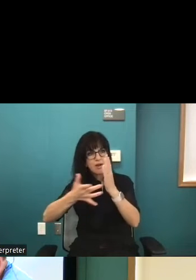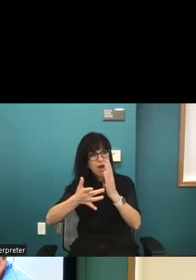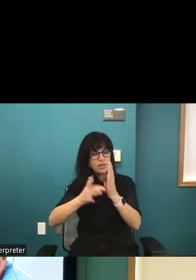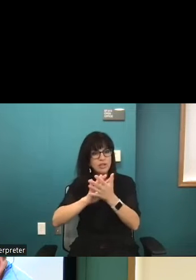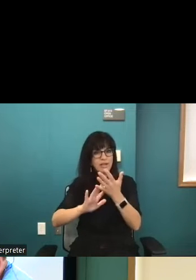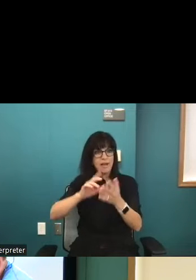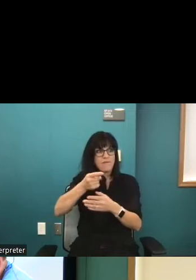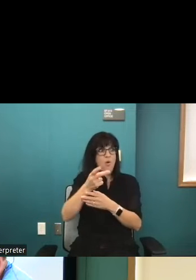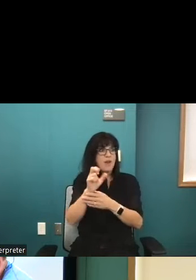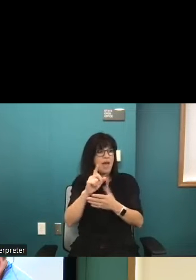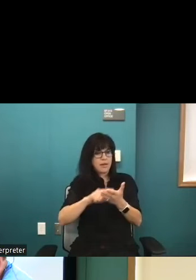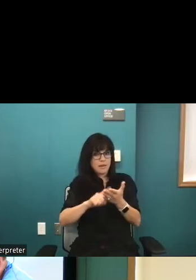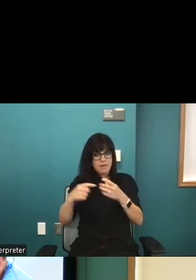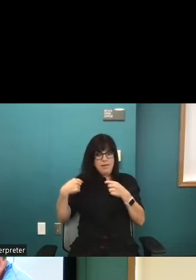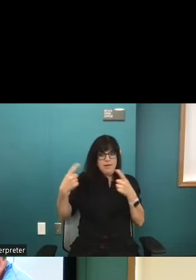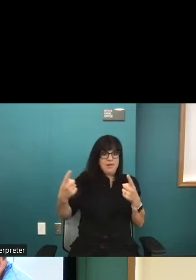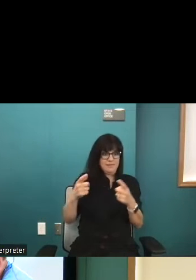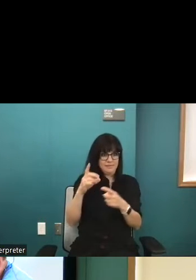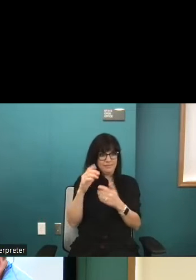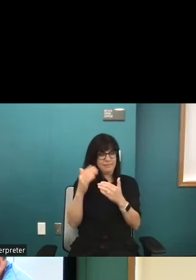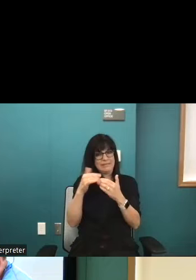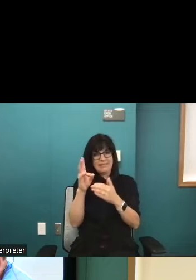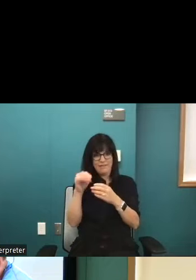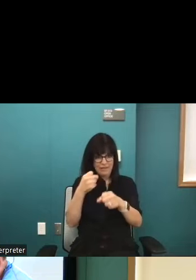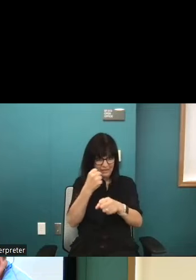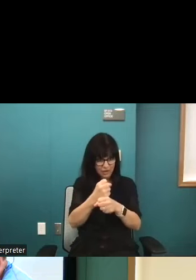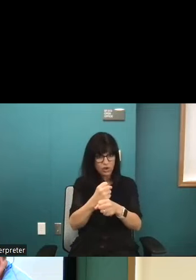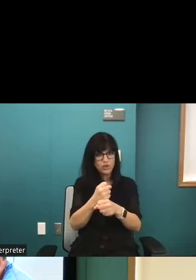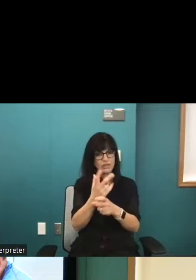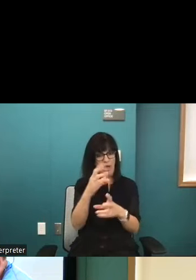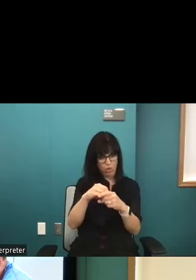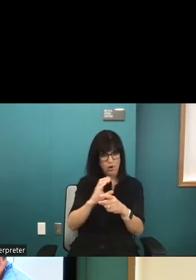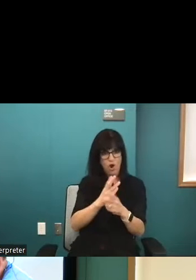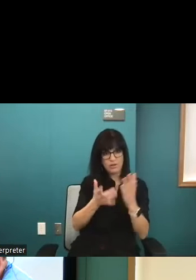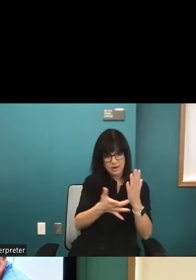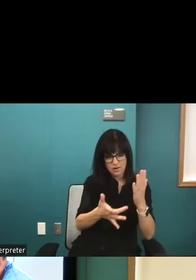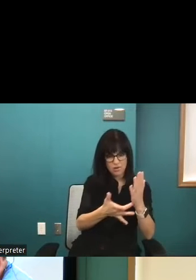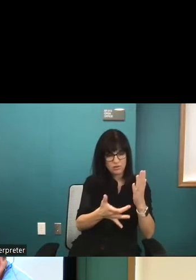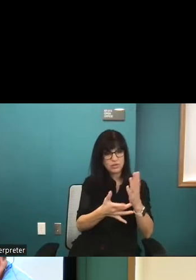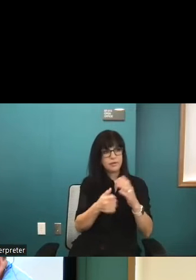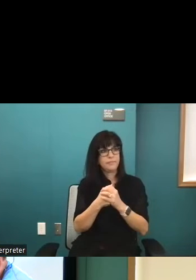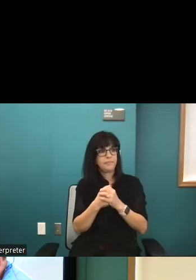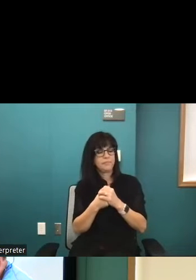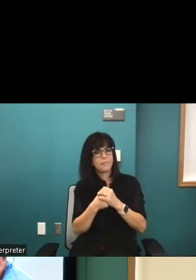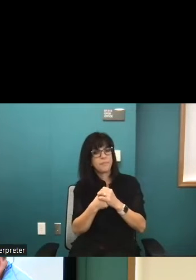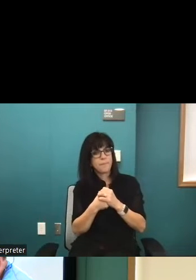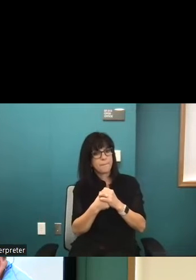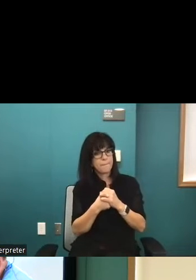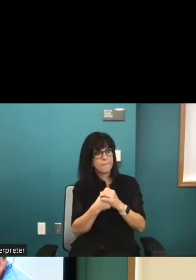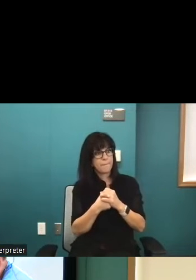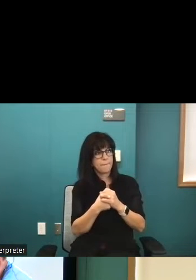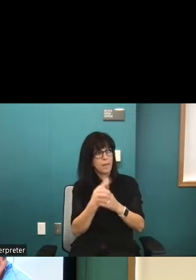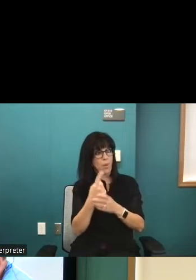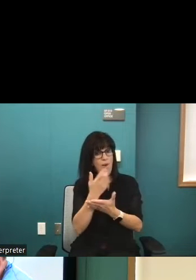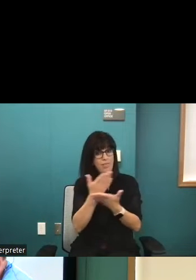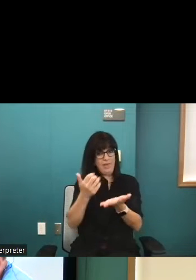technology that Phonak's been working on for over 70 years into our technology. One of these things